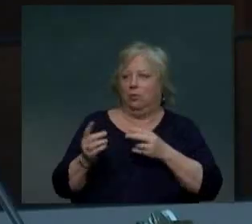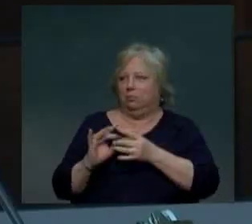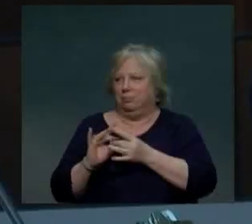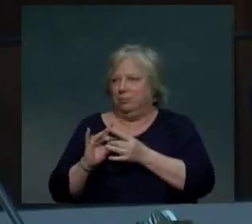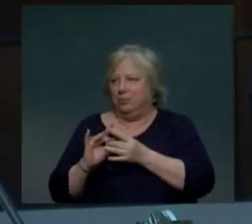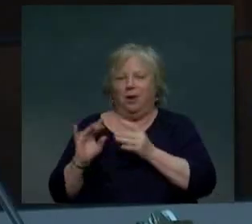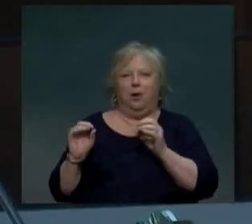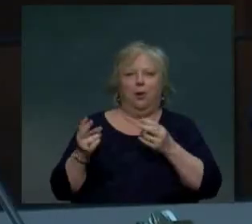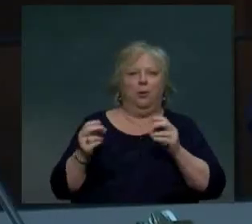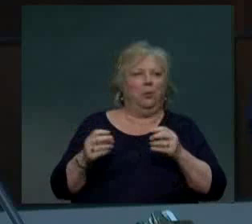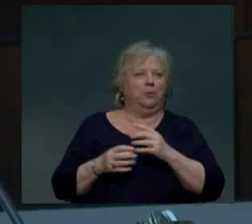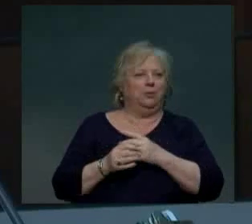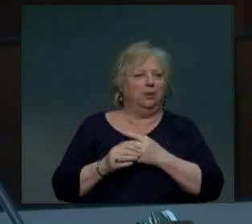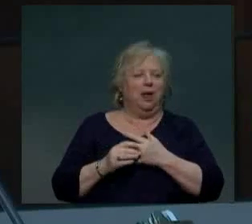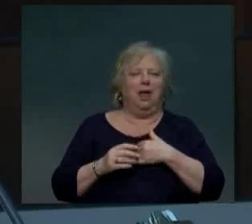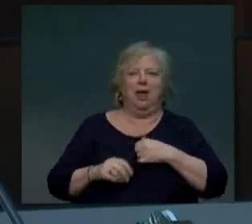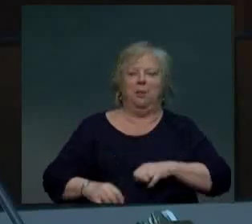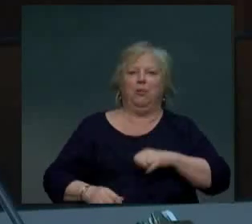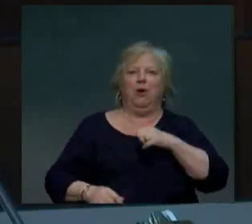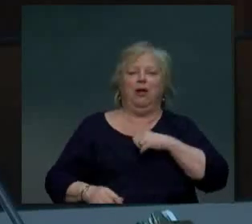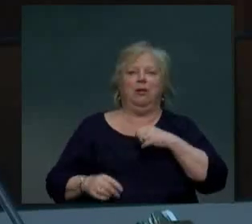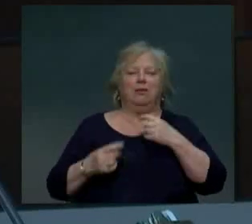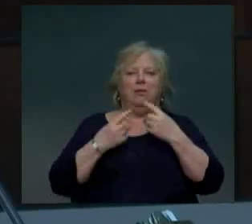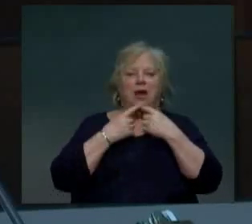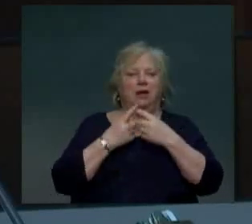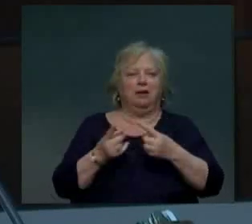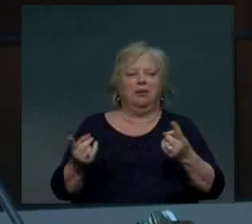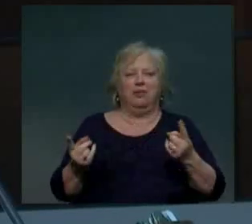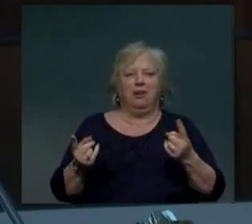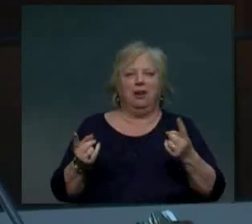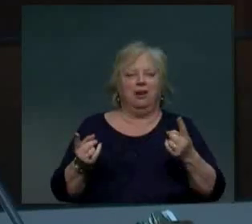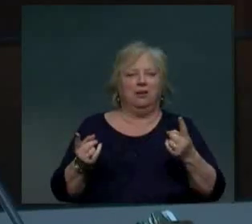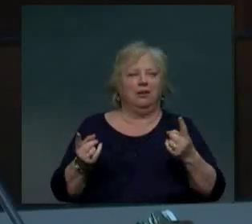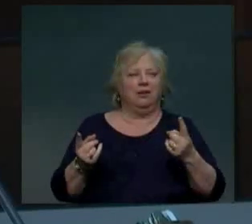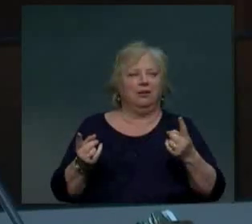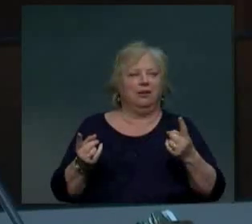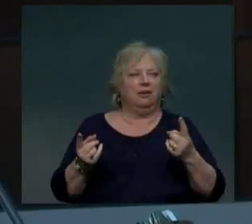I'm sorry about that. I am proud to announce.